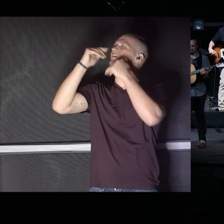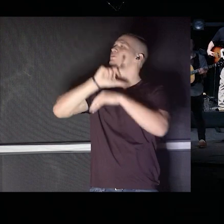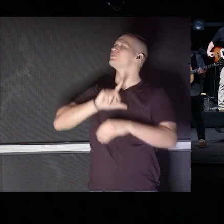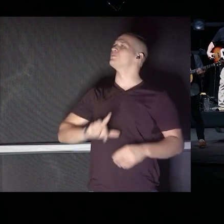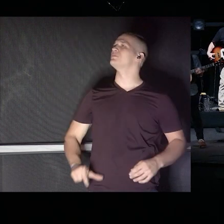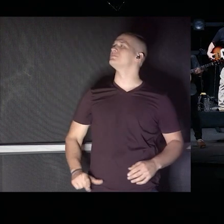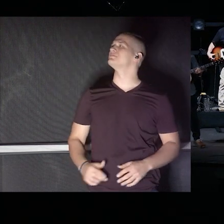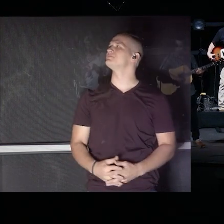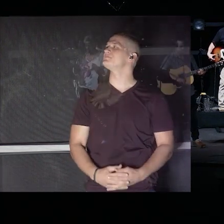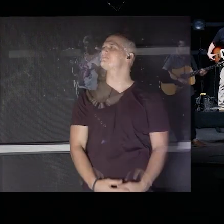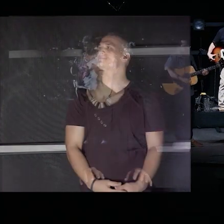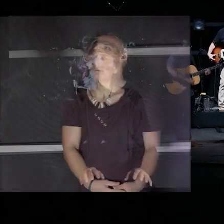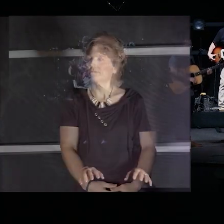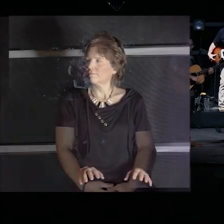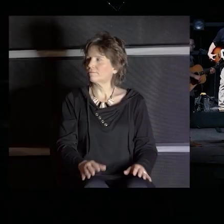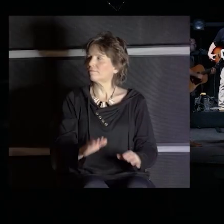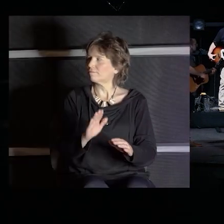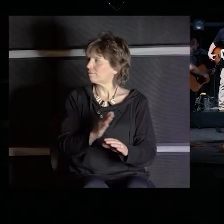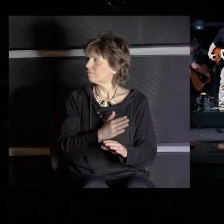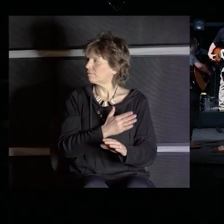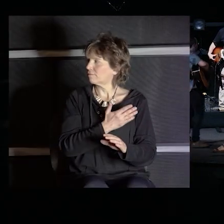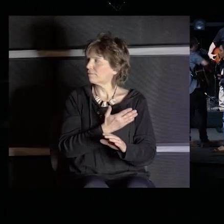Made a way.